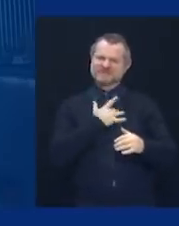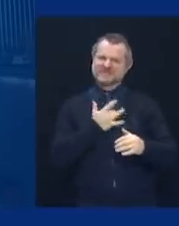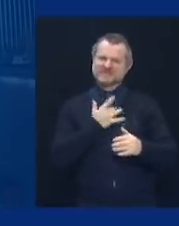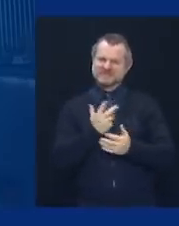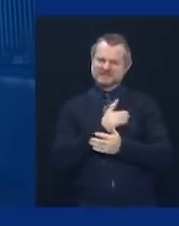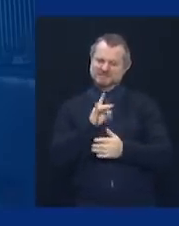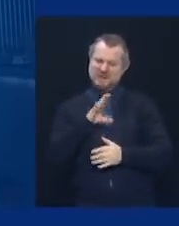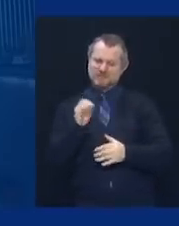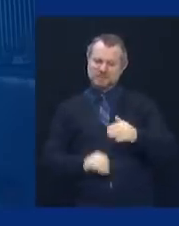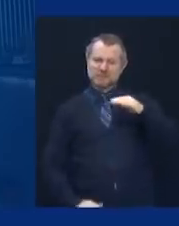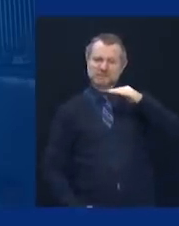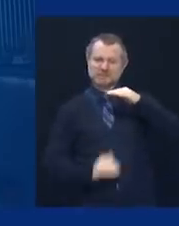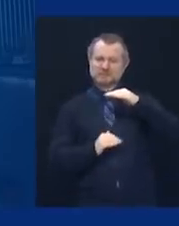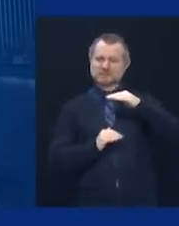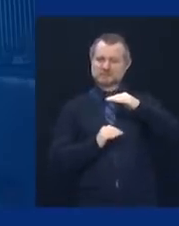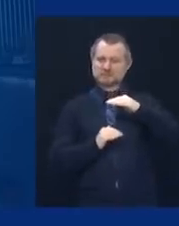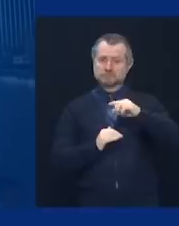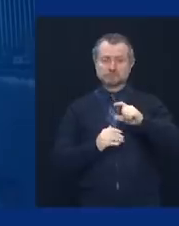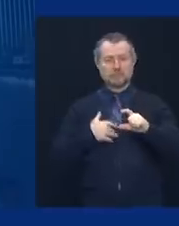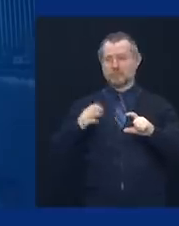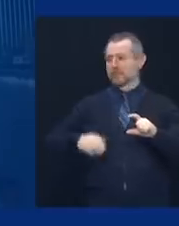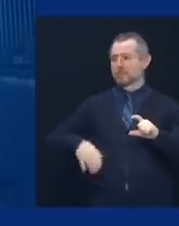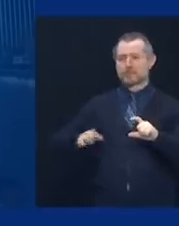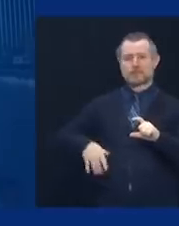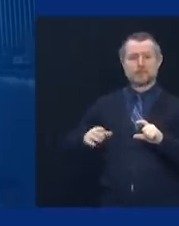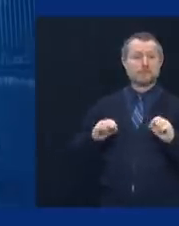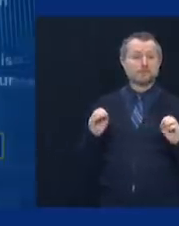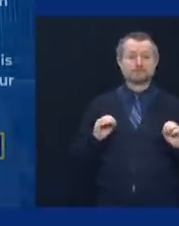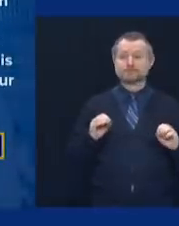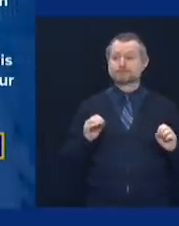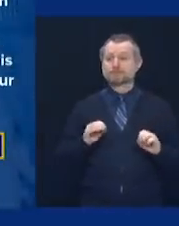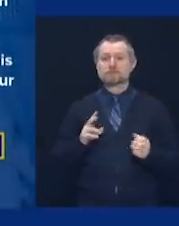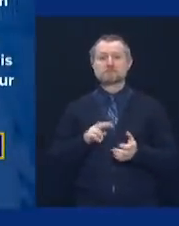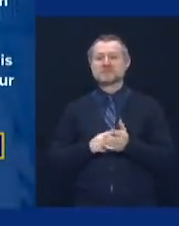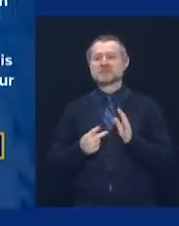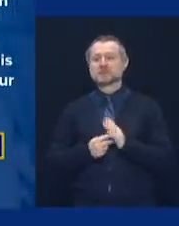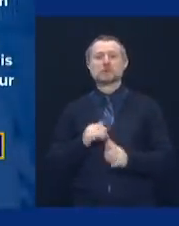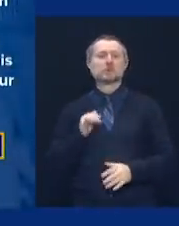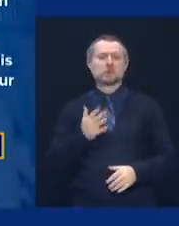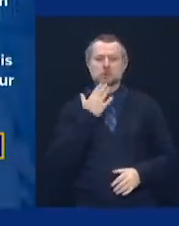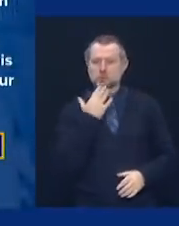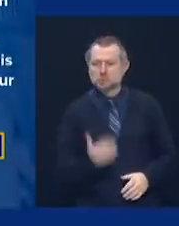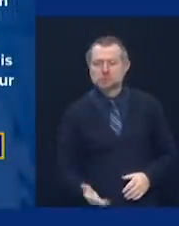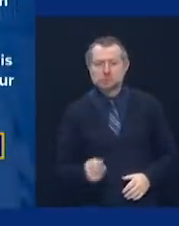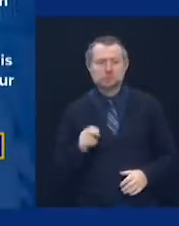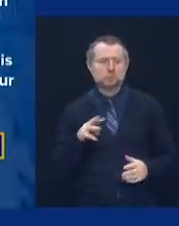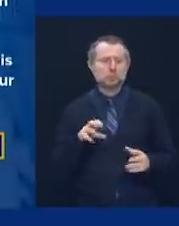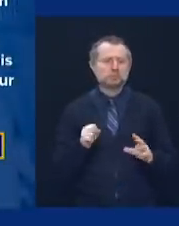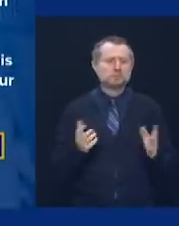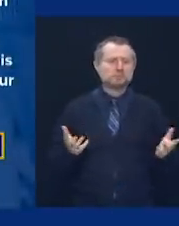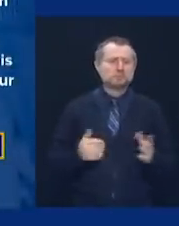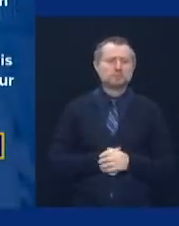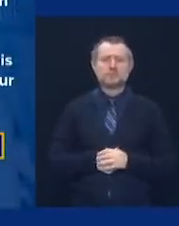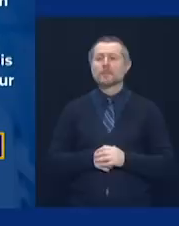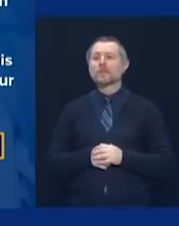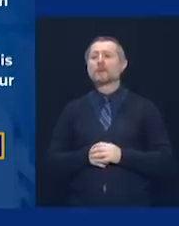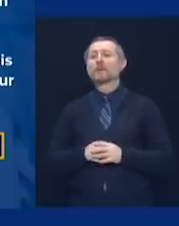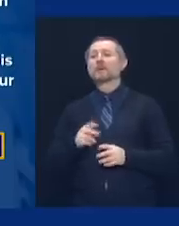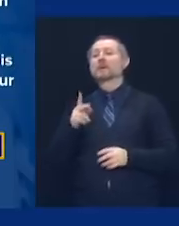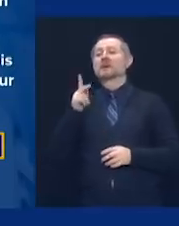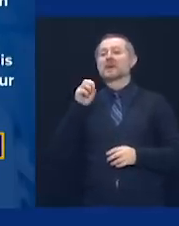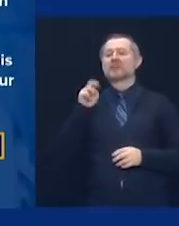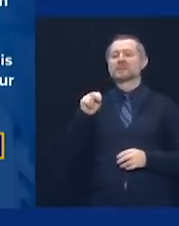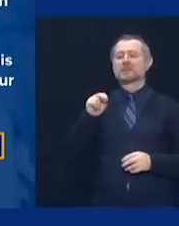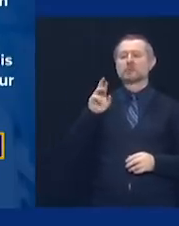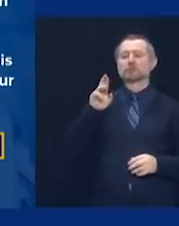by January 8th. So that is very good news. Ken Rasky, who is the